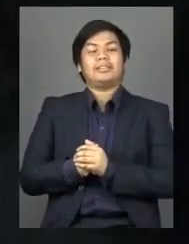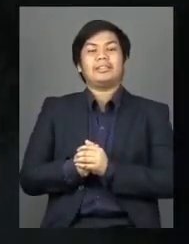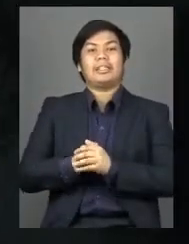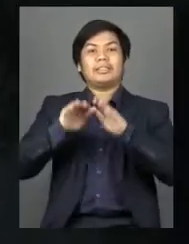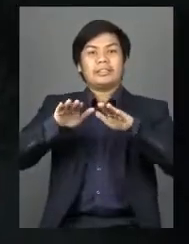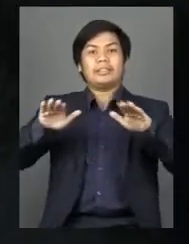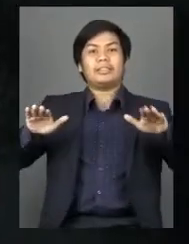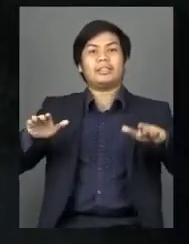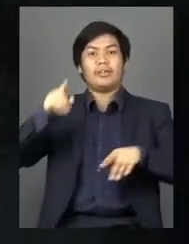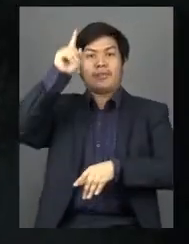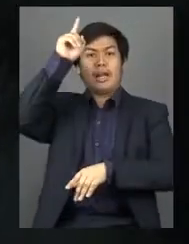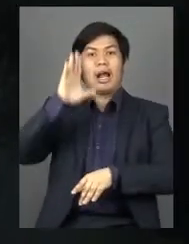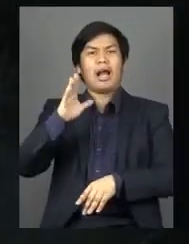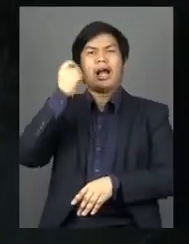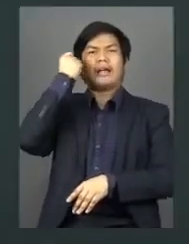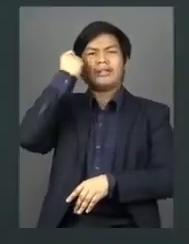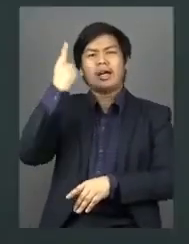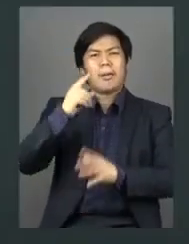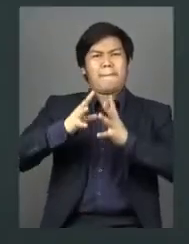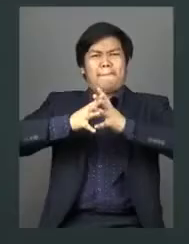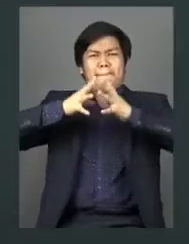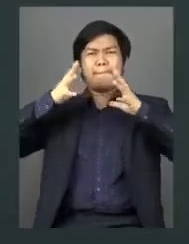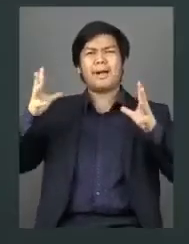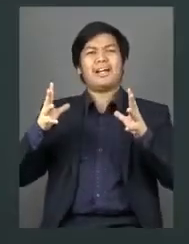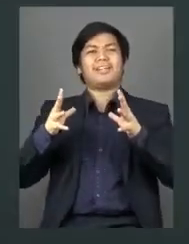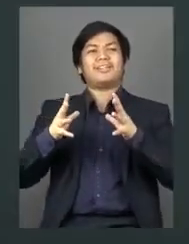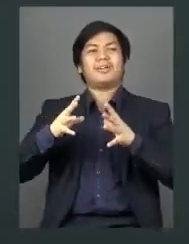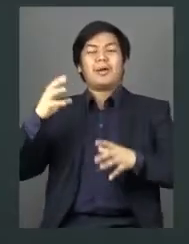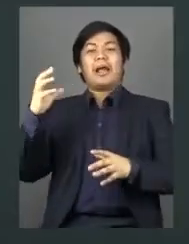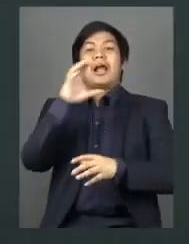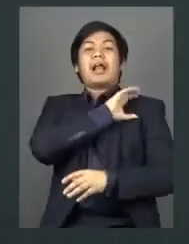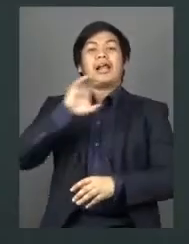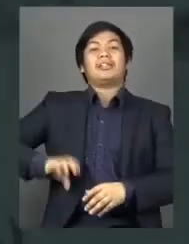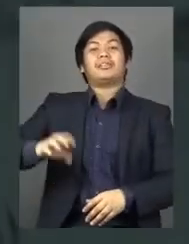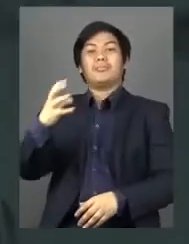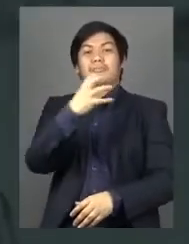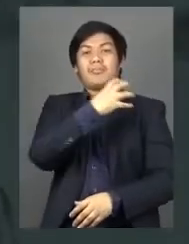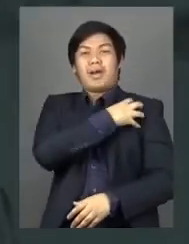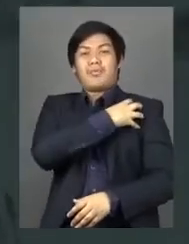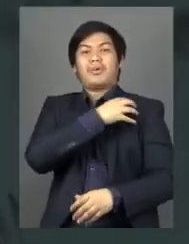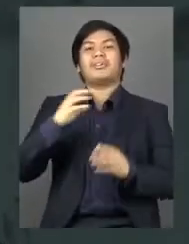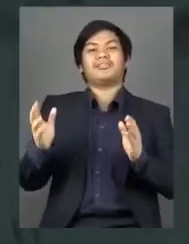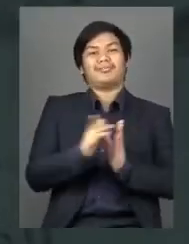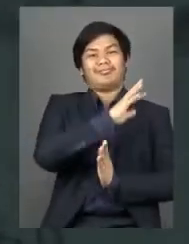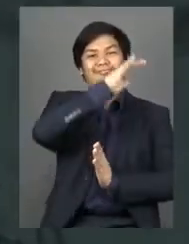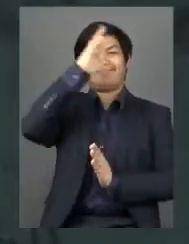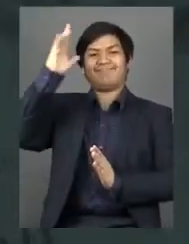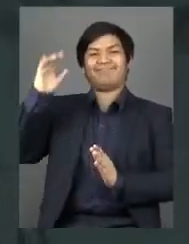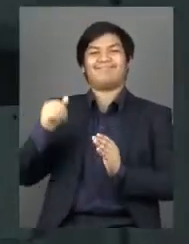That God's children realize the magnitude of Christ's power and glory.